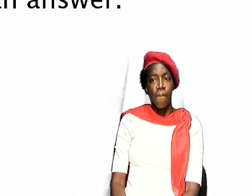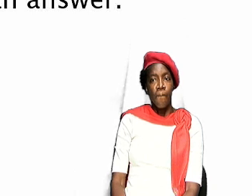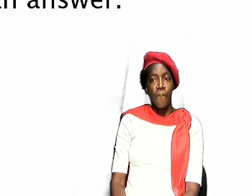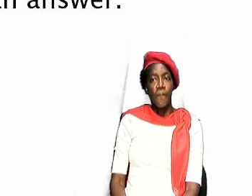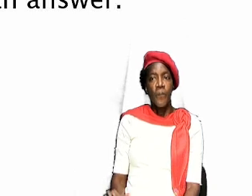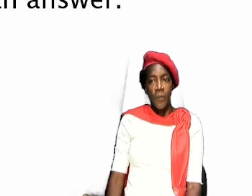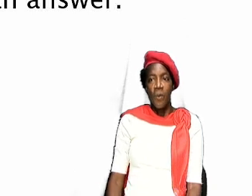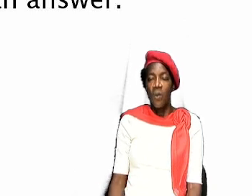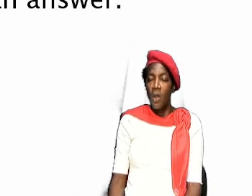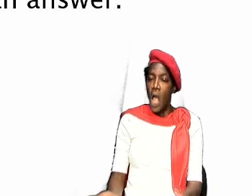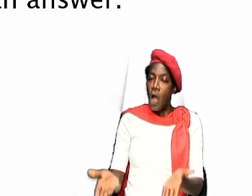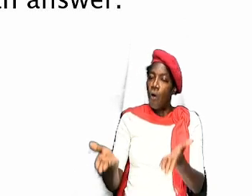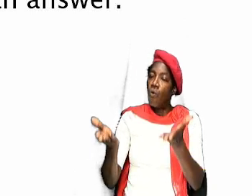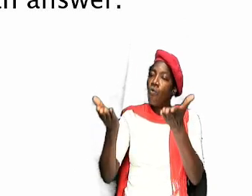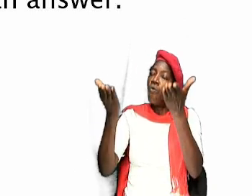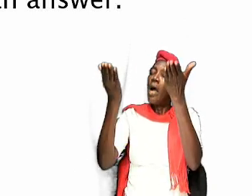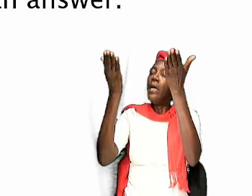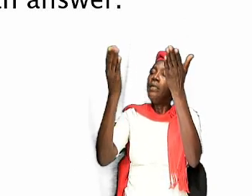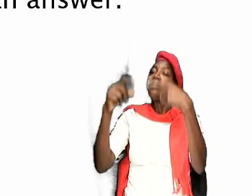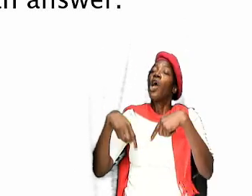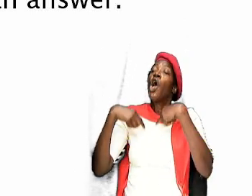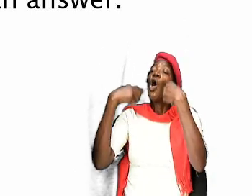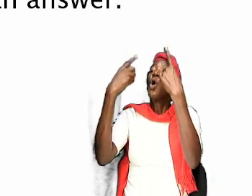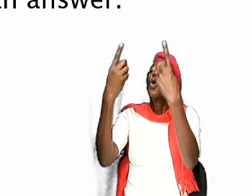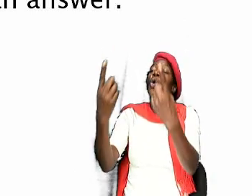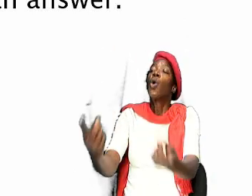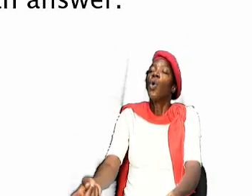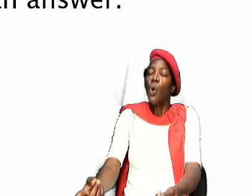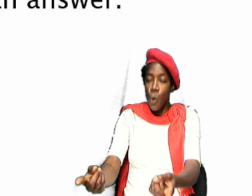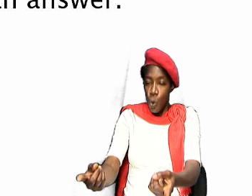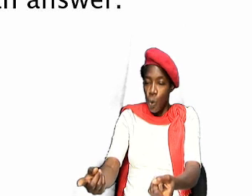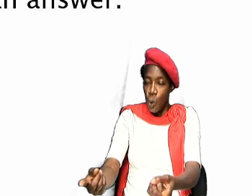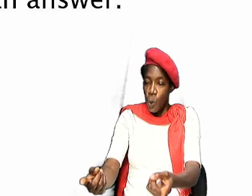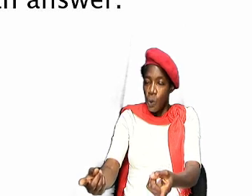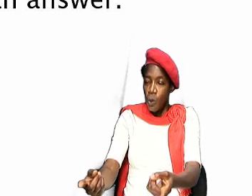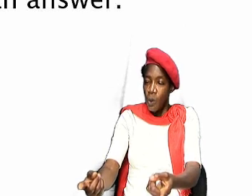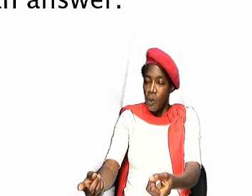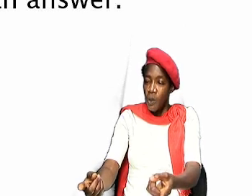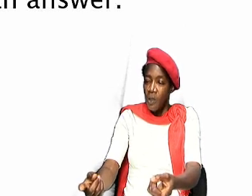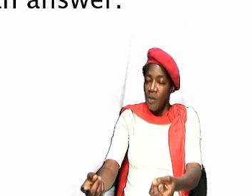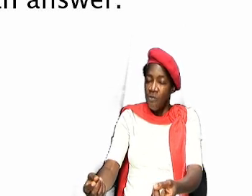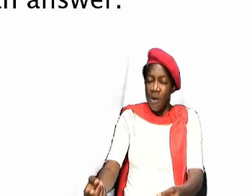Arise, go down to Keilah, for I will deliver the Philistine into your hand. So,